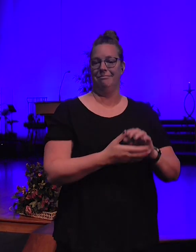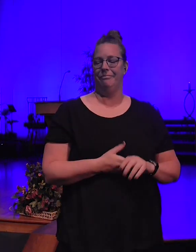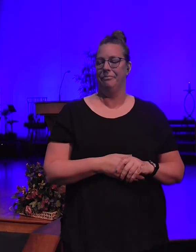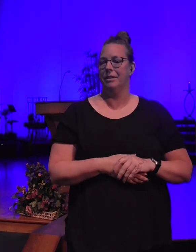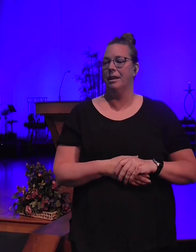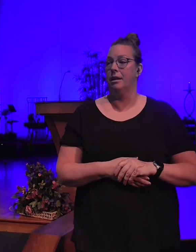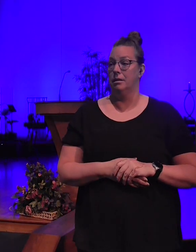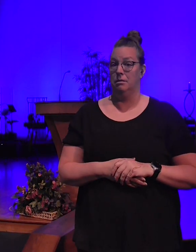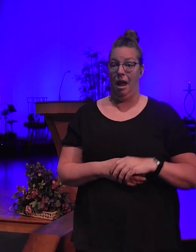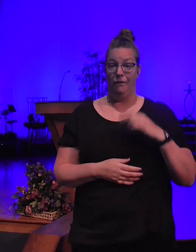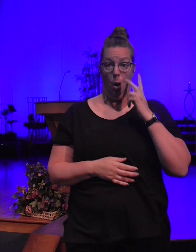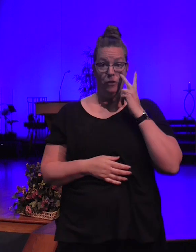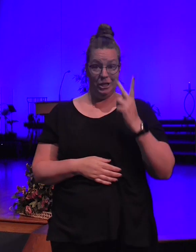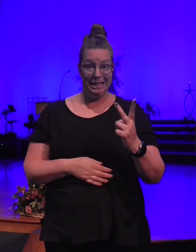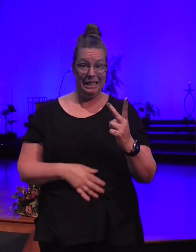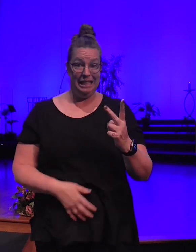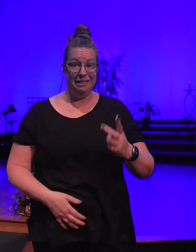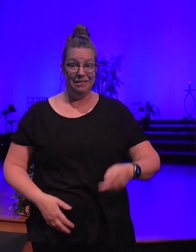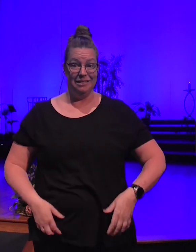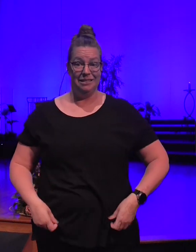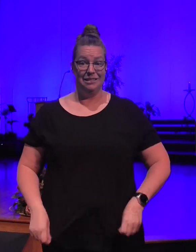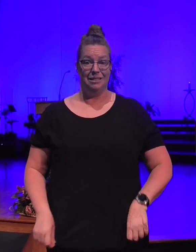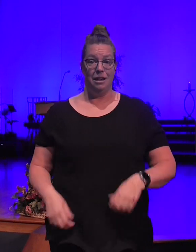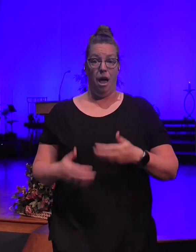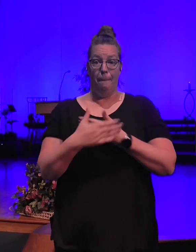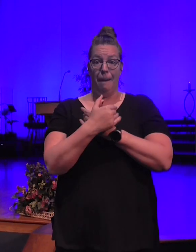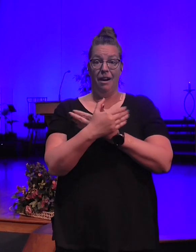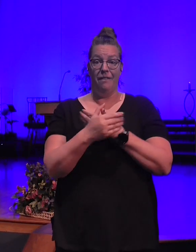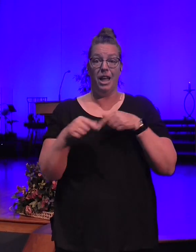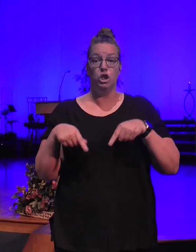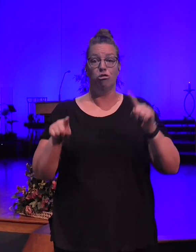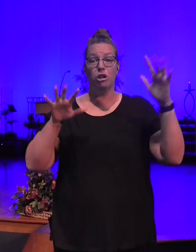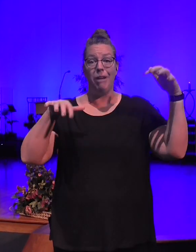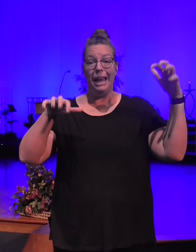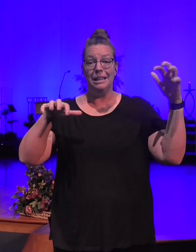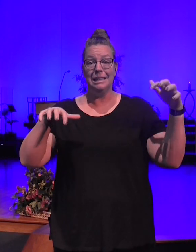And have you ever seen a butterfly during a rainstorm?